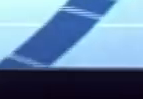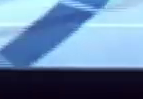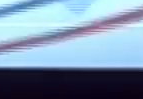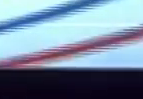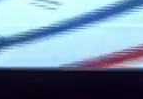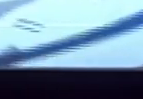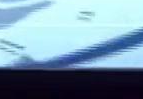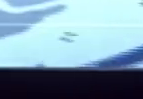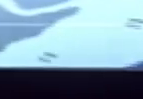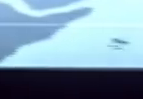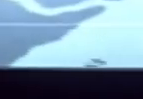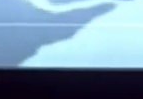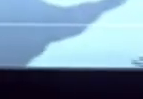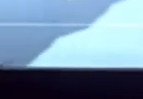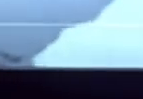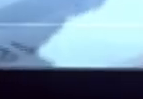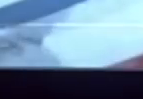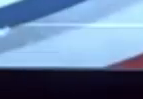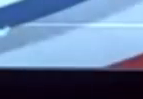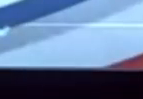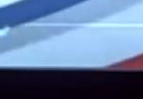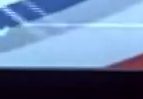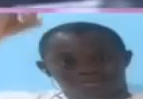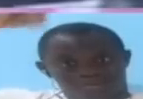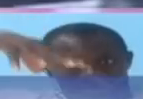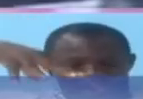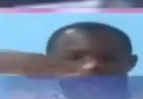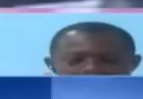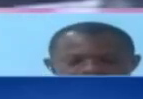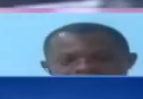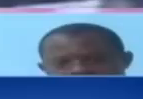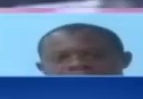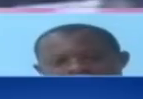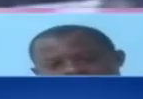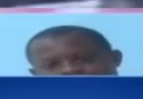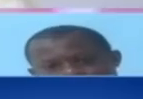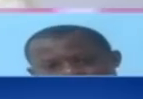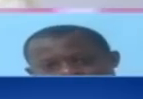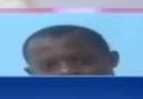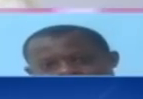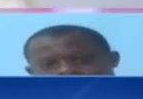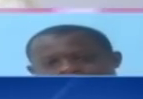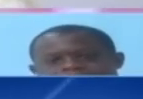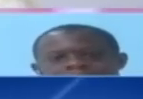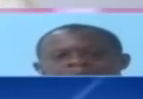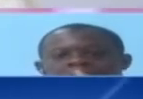properties and $100,000. Babakar Si reports. Guinean national Amadou Diogo Sow, a